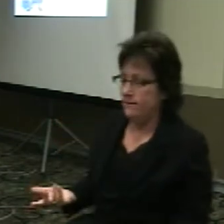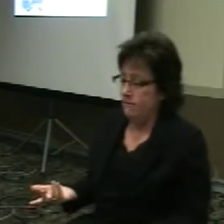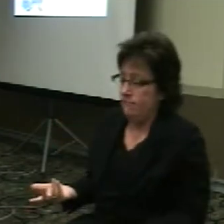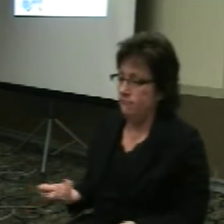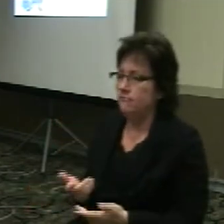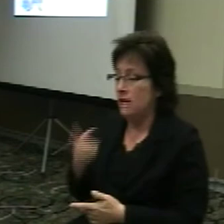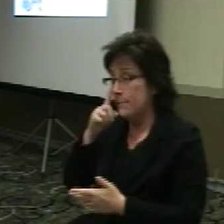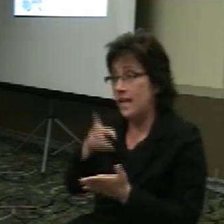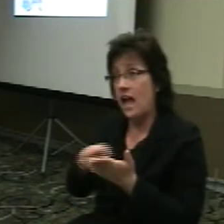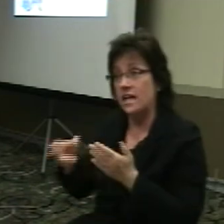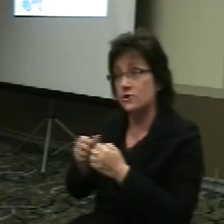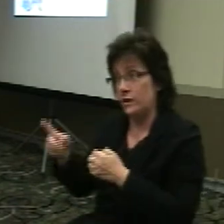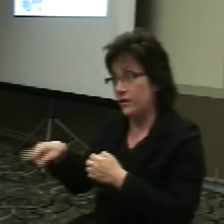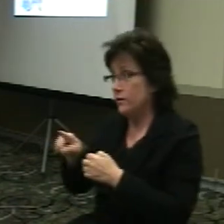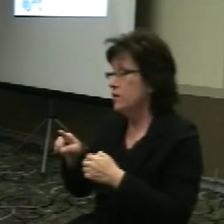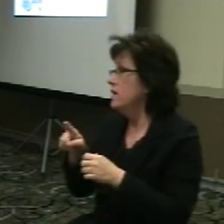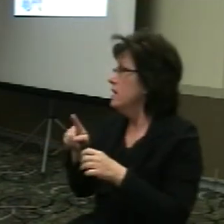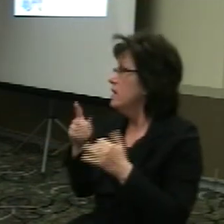present